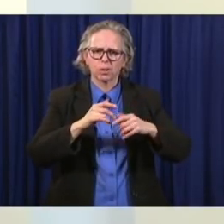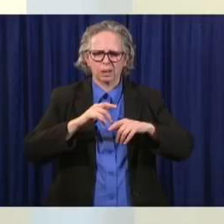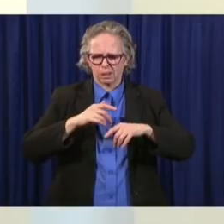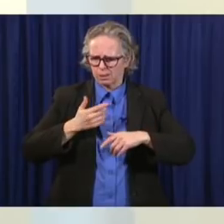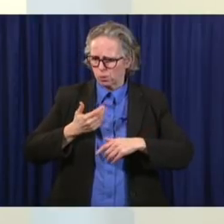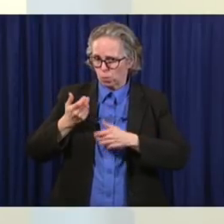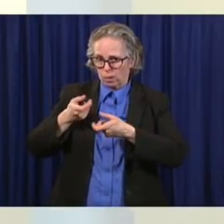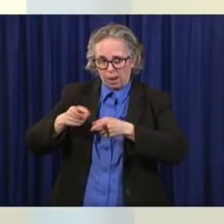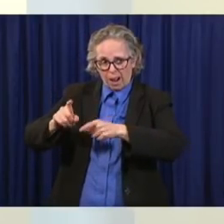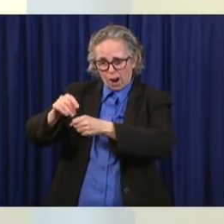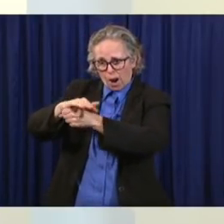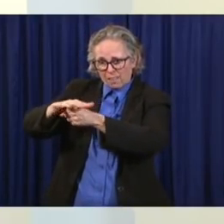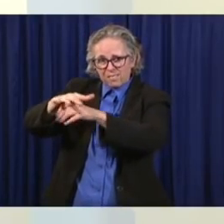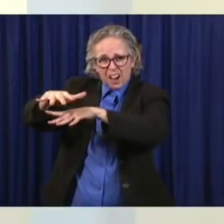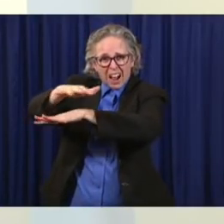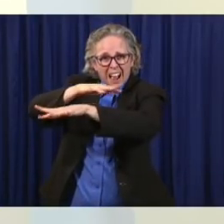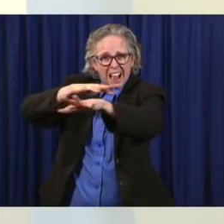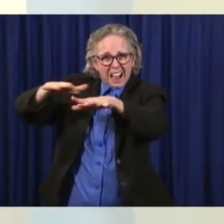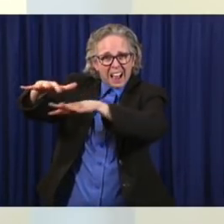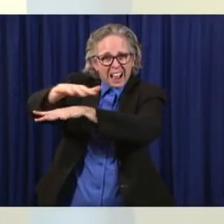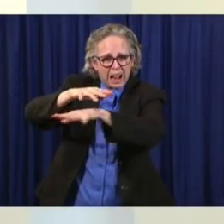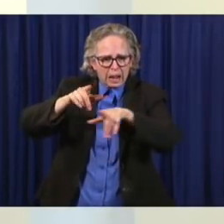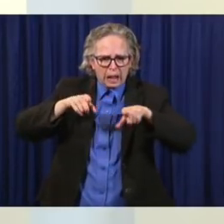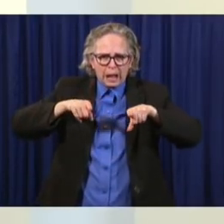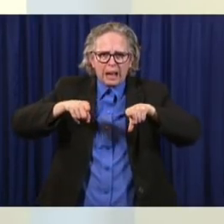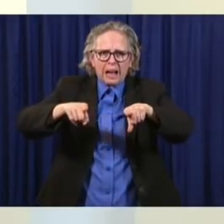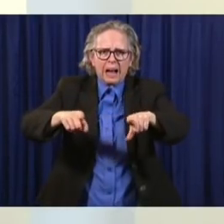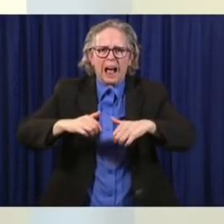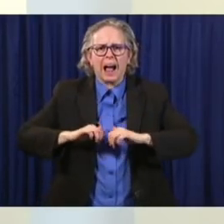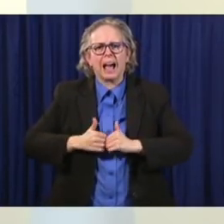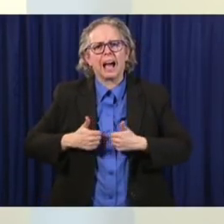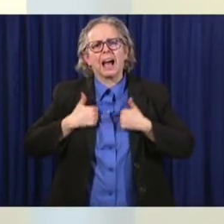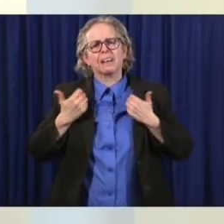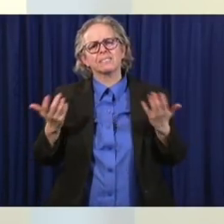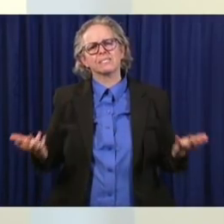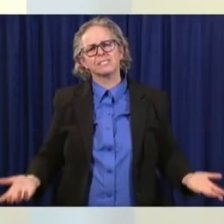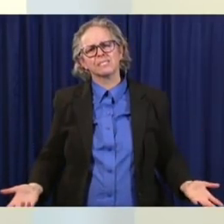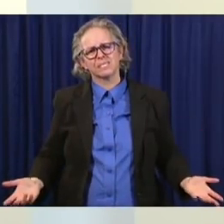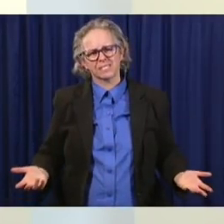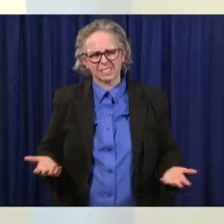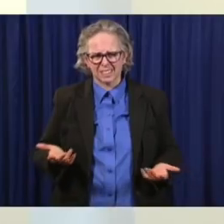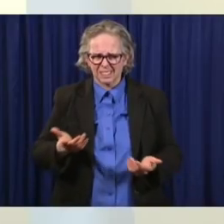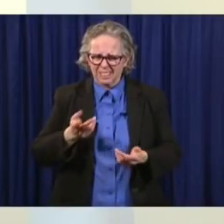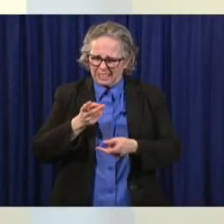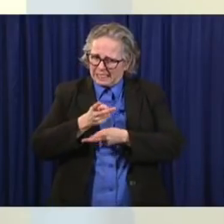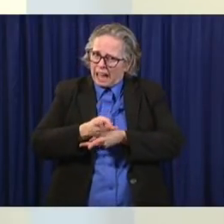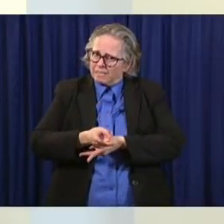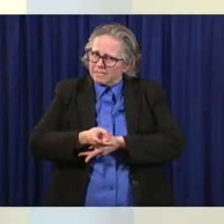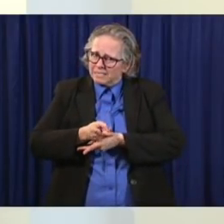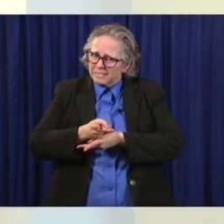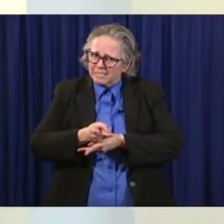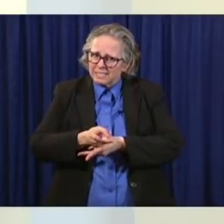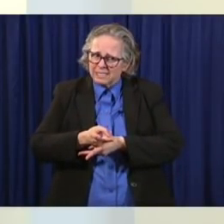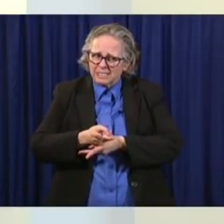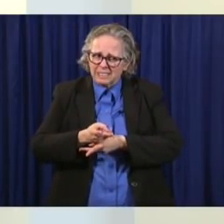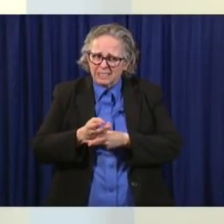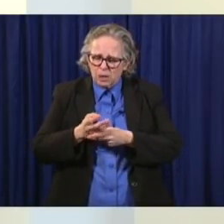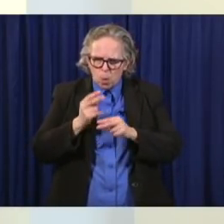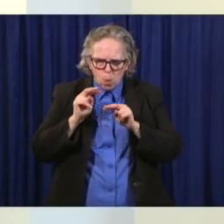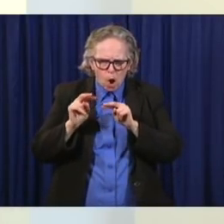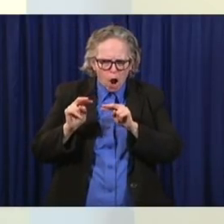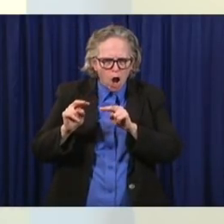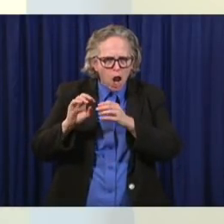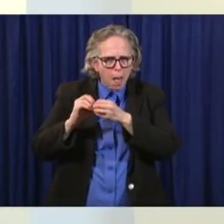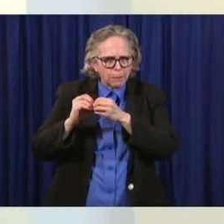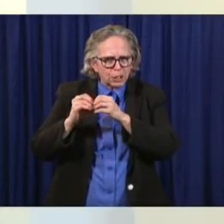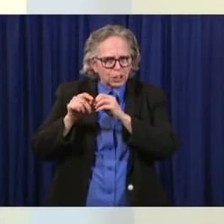as cautiously as we can. We will watch the data very, very carefully. So much will be up to how